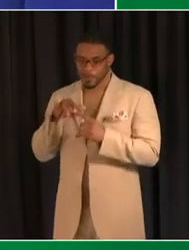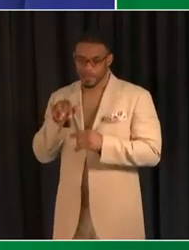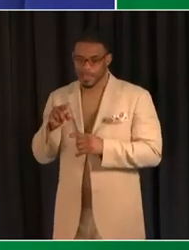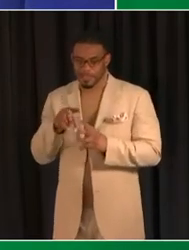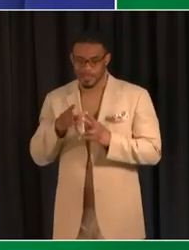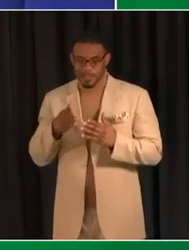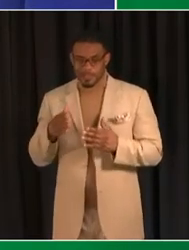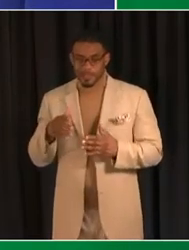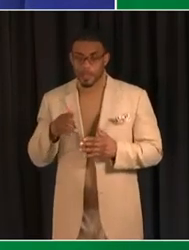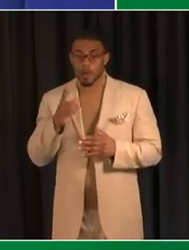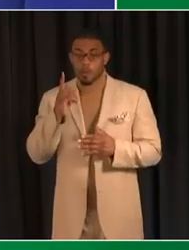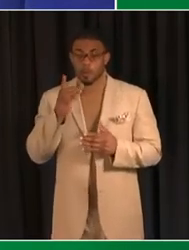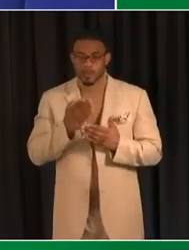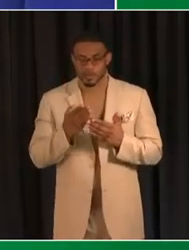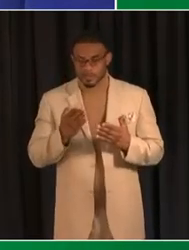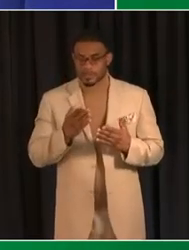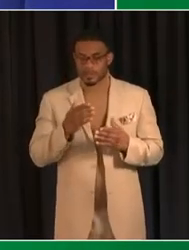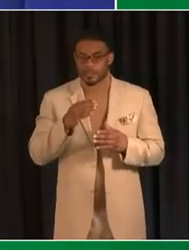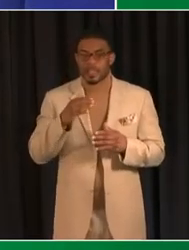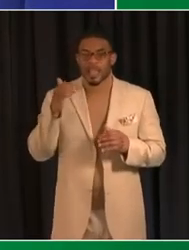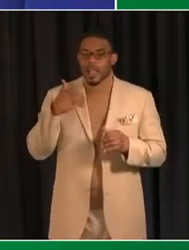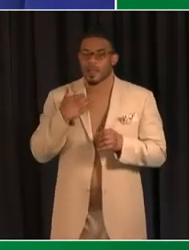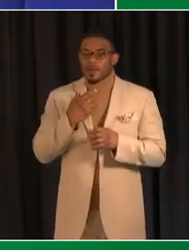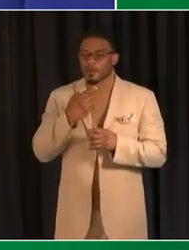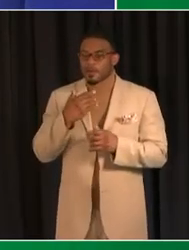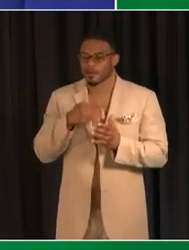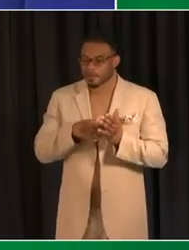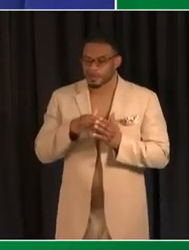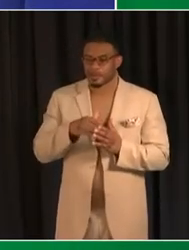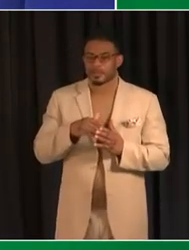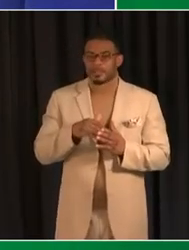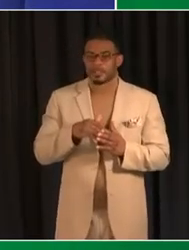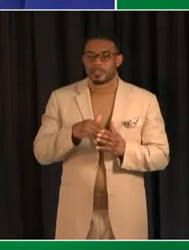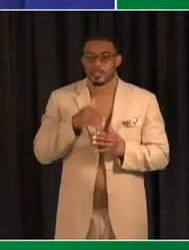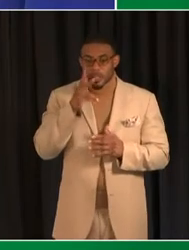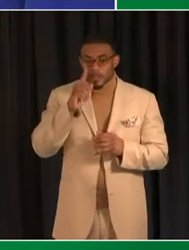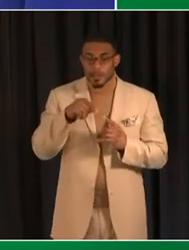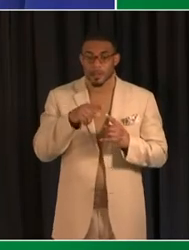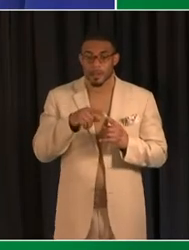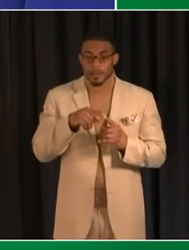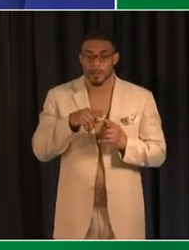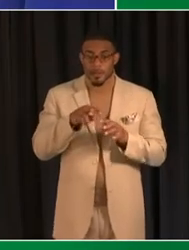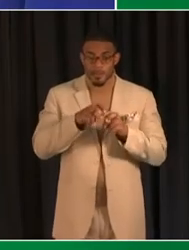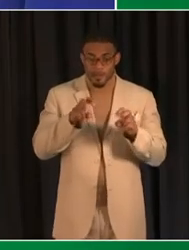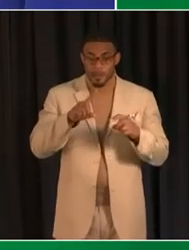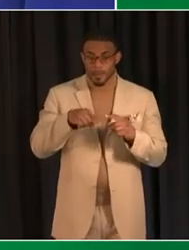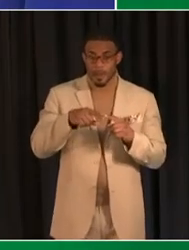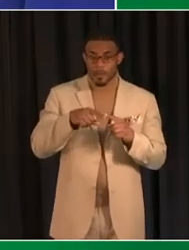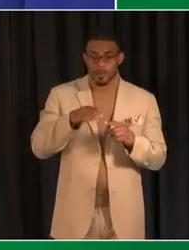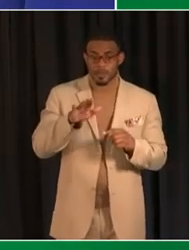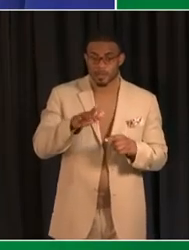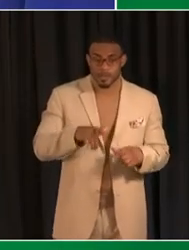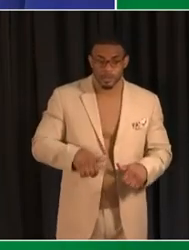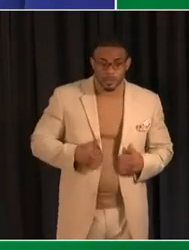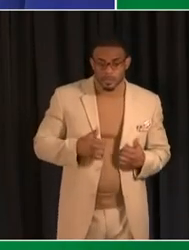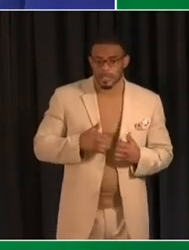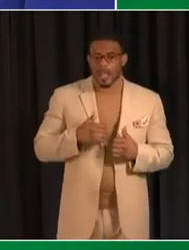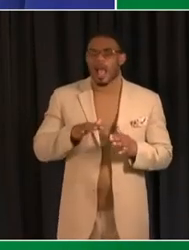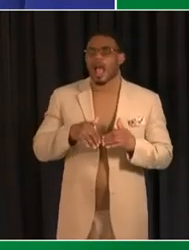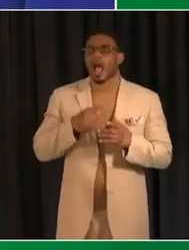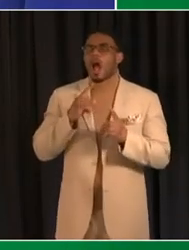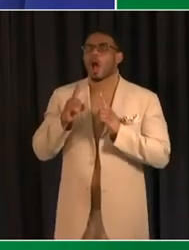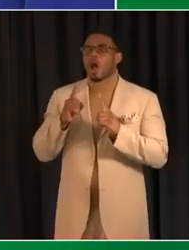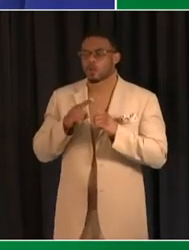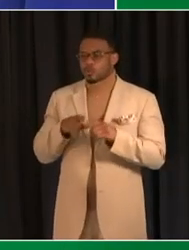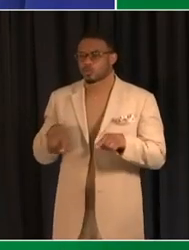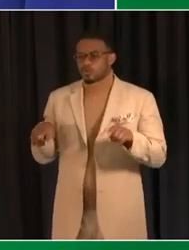and want folks back in the office. I would be interested to hear from the panel about advice